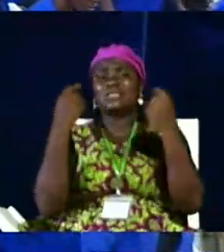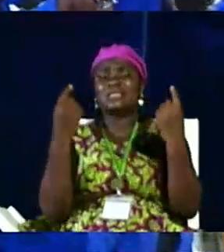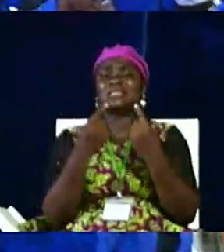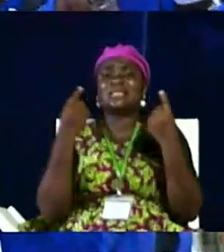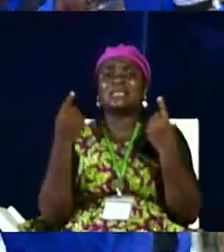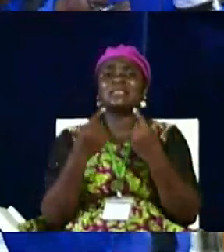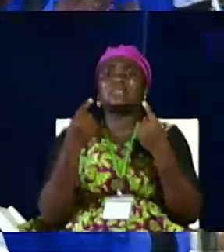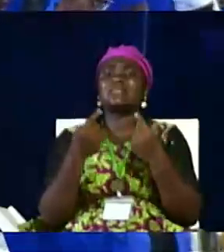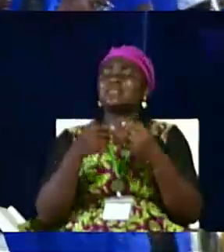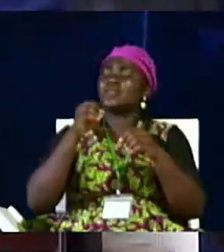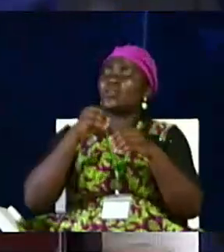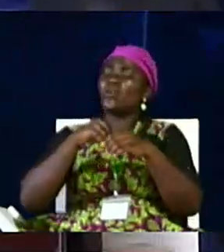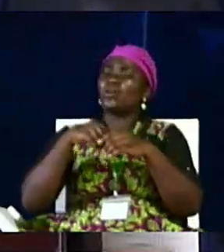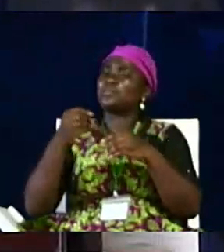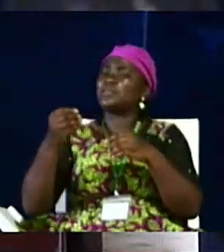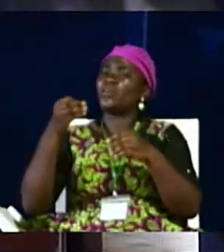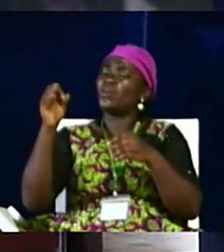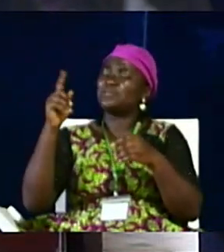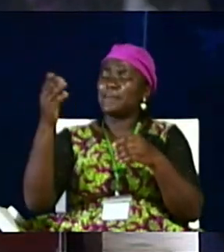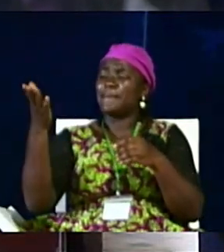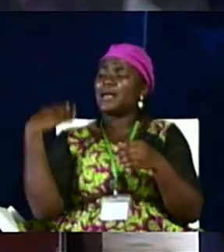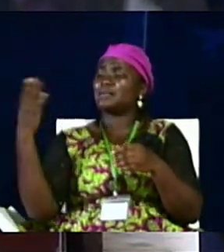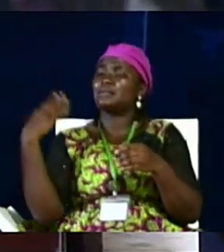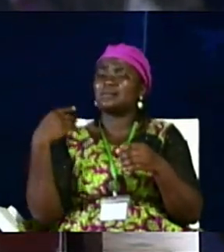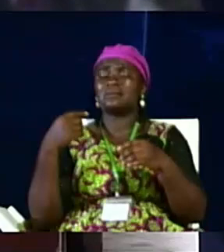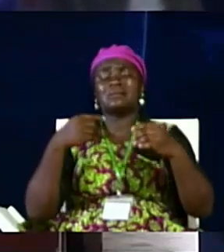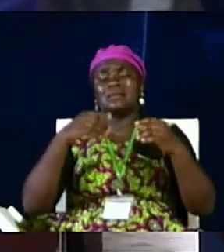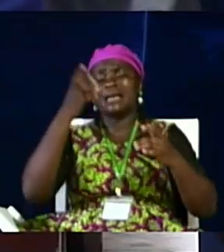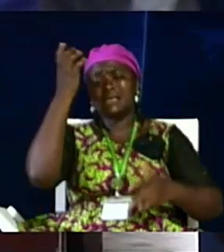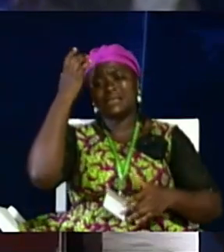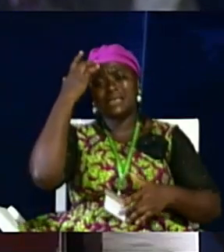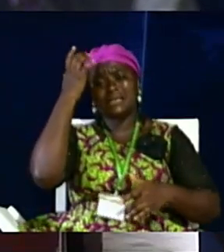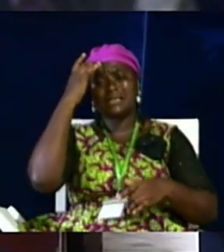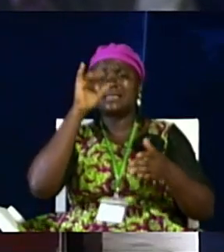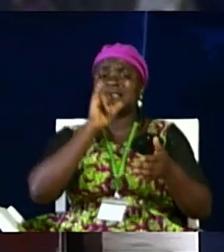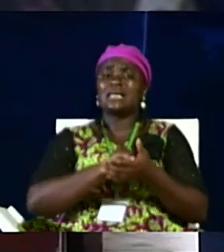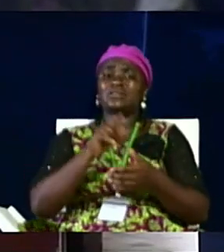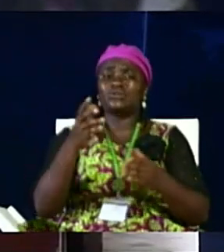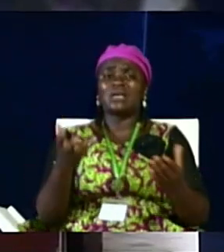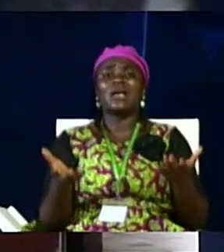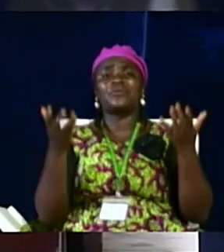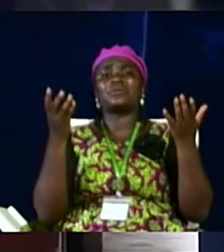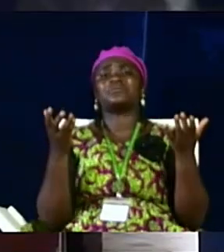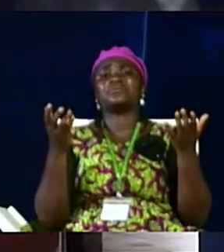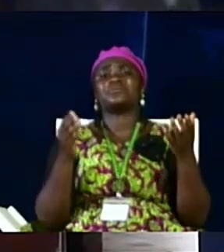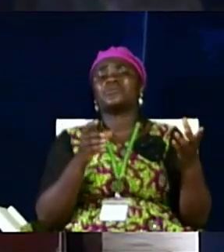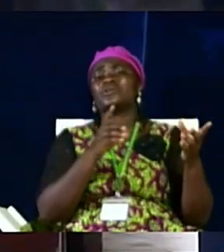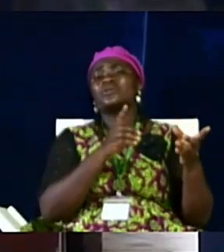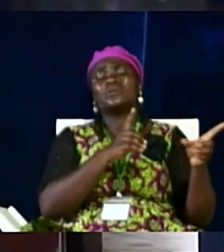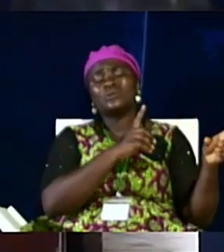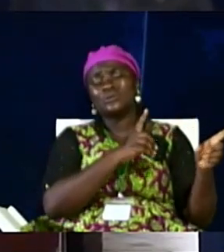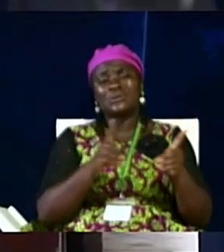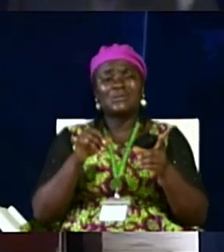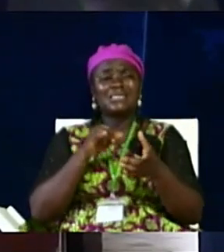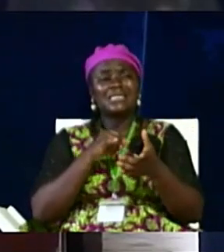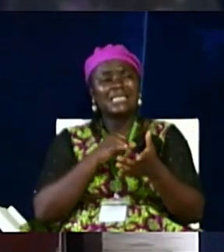time past? Do they have to do with sicknesses that you bear? Do they have to do with